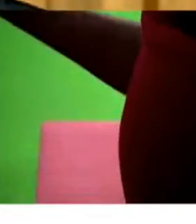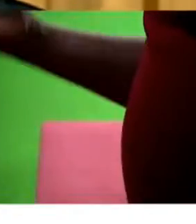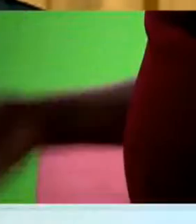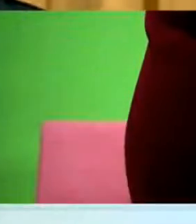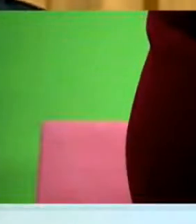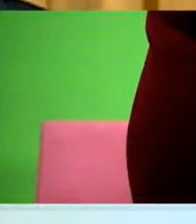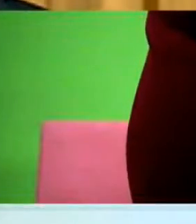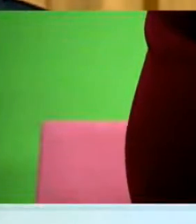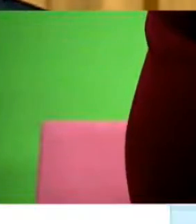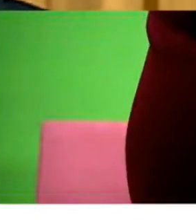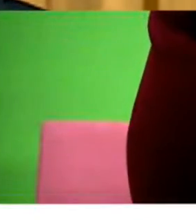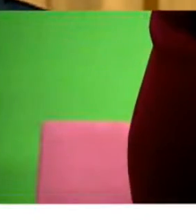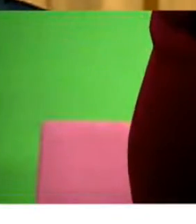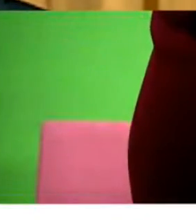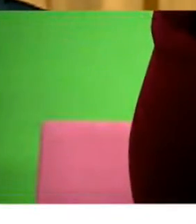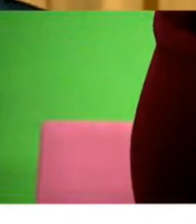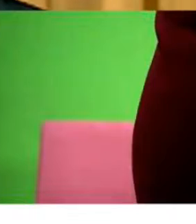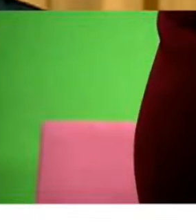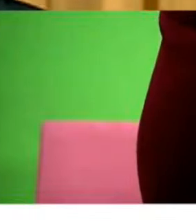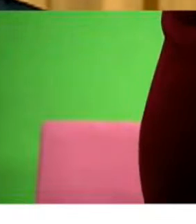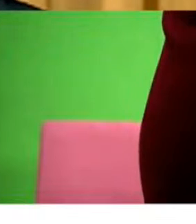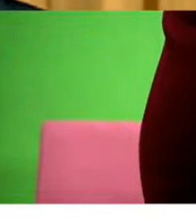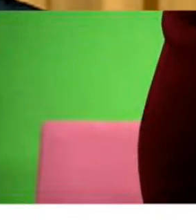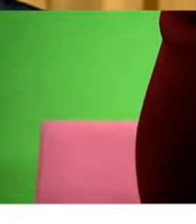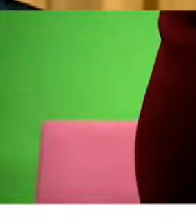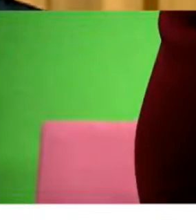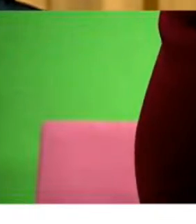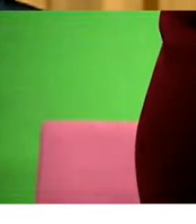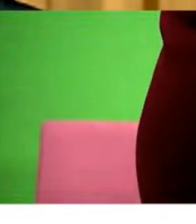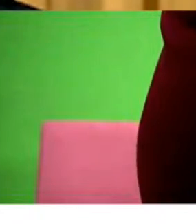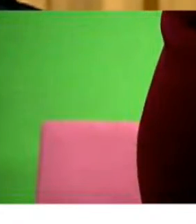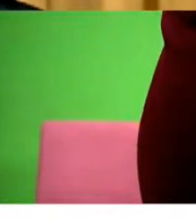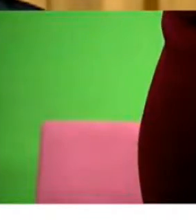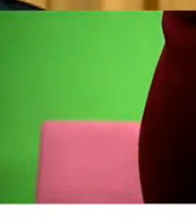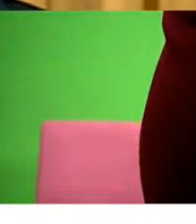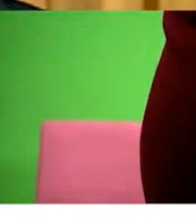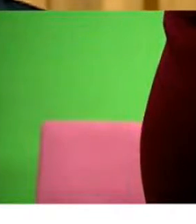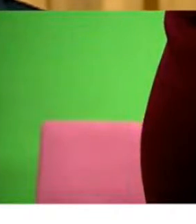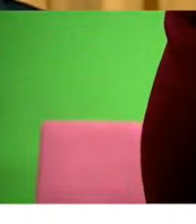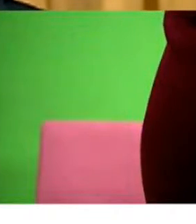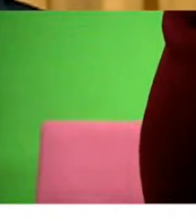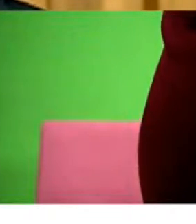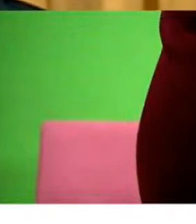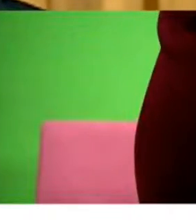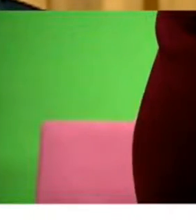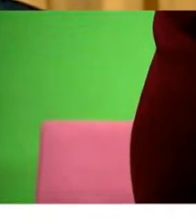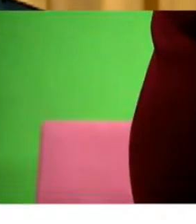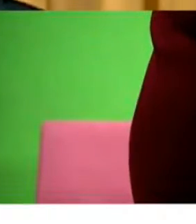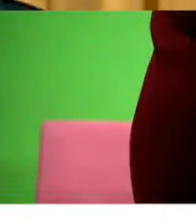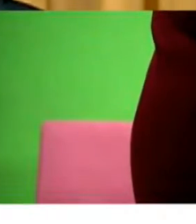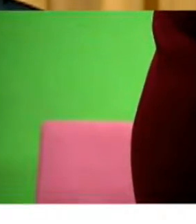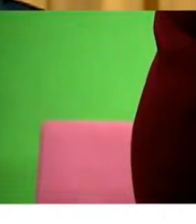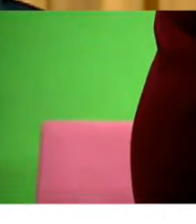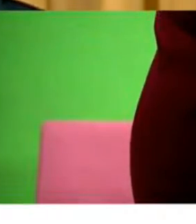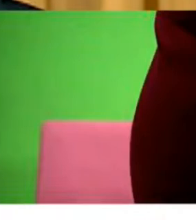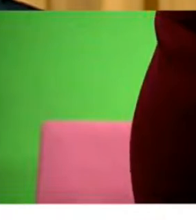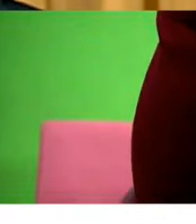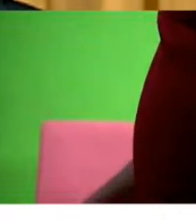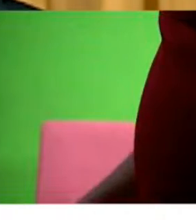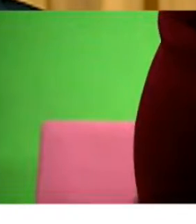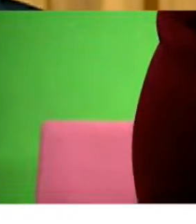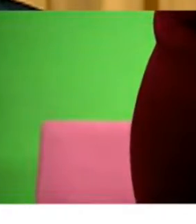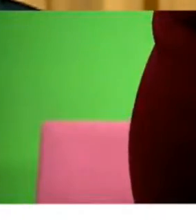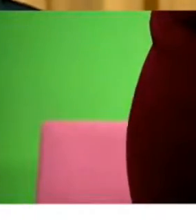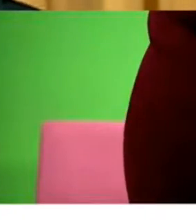Constitution of Kenya Amendment Bill 2020 was done unconstitutionally and in usurpation of the people's